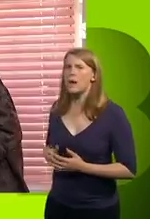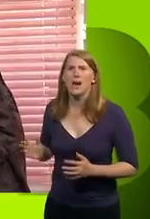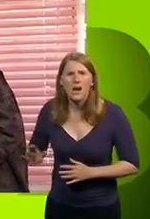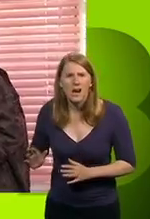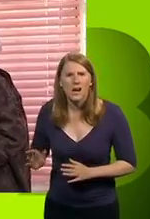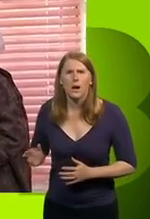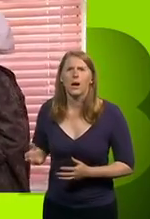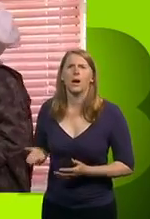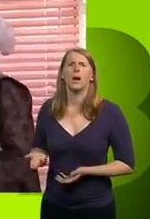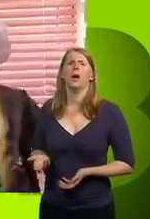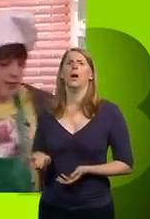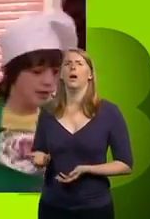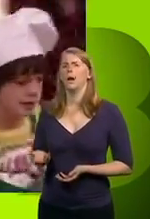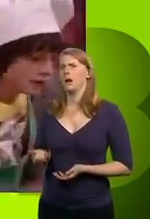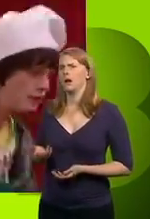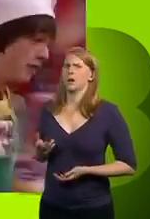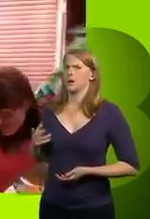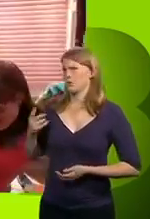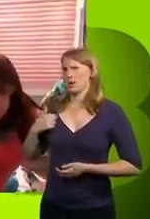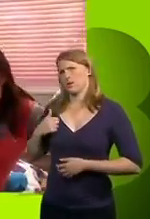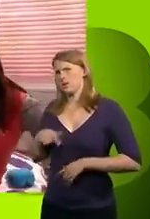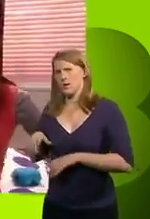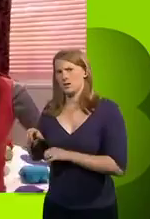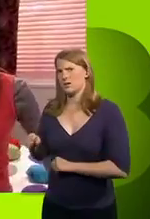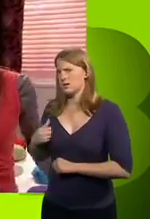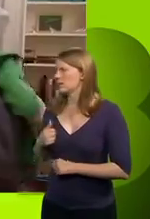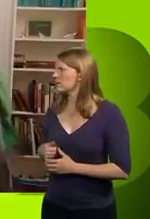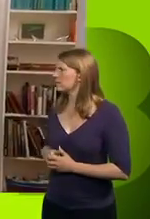You should get rid of all your woolly jumpers. I'm on it.